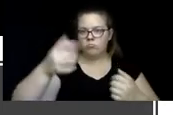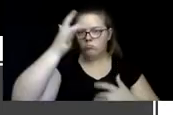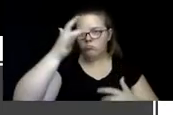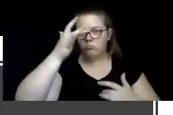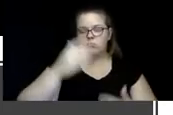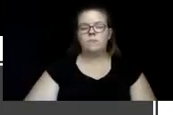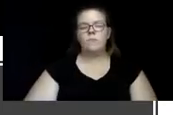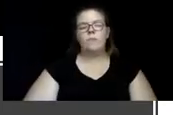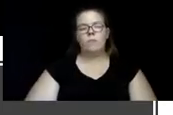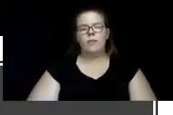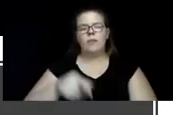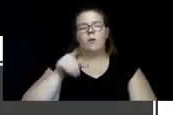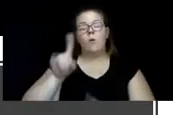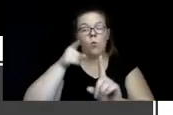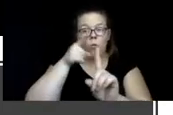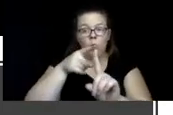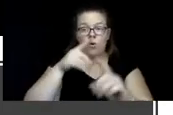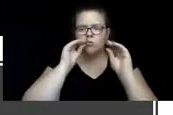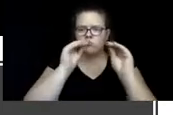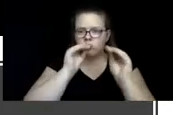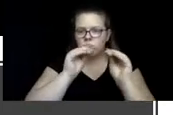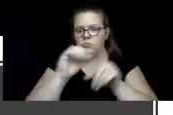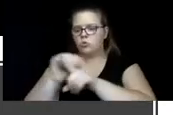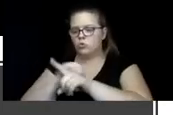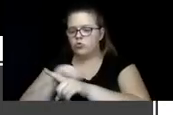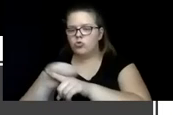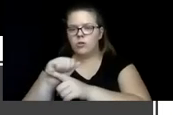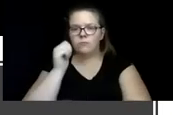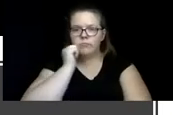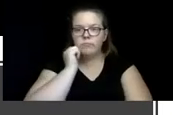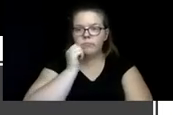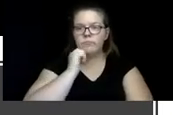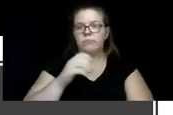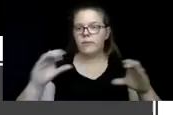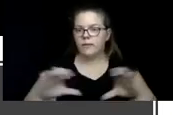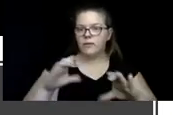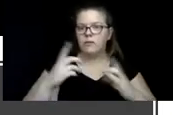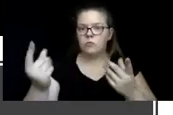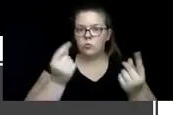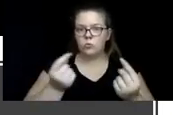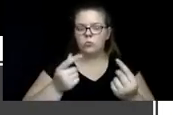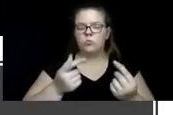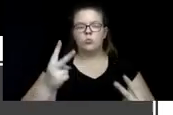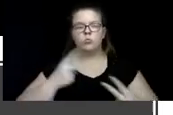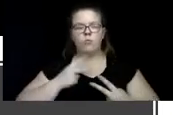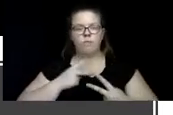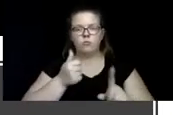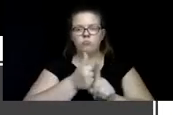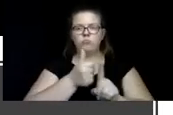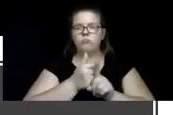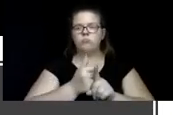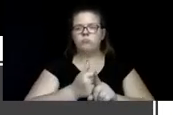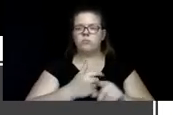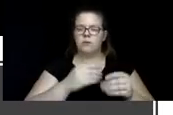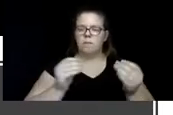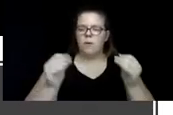to teach and train in day-to-day activities so a veteran could be more